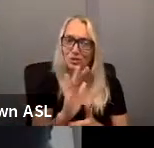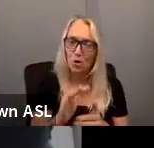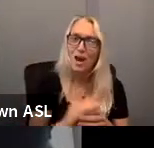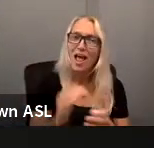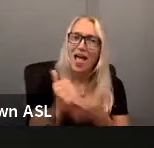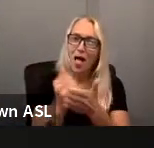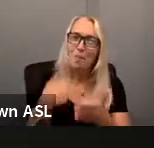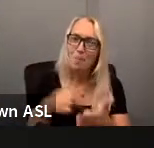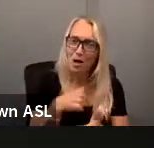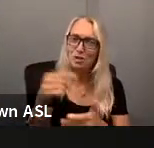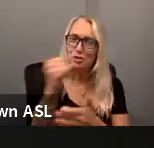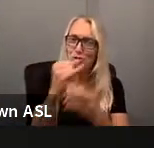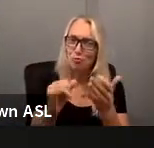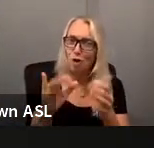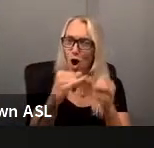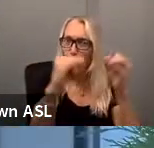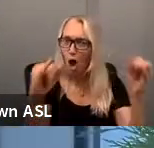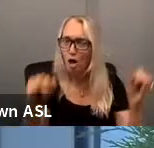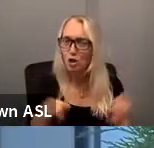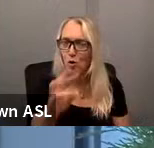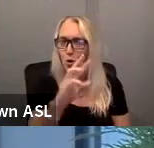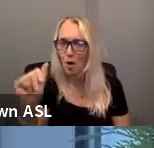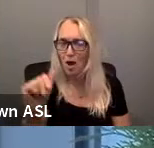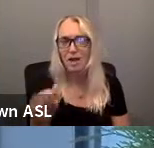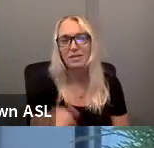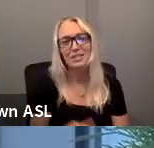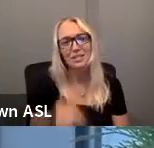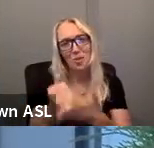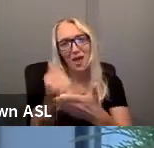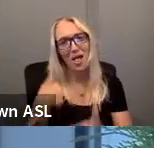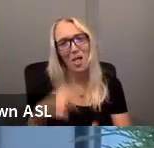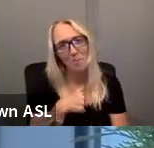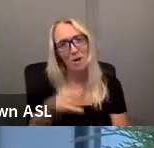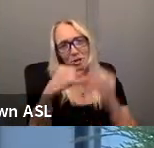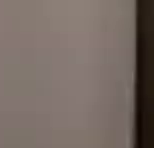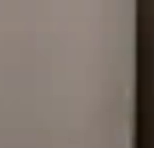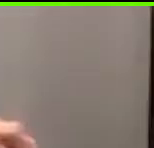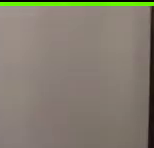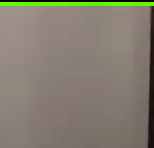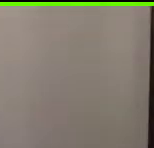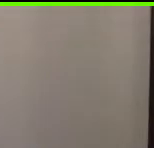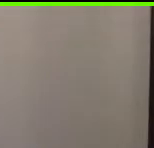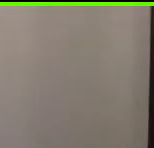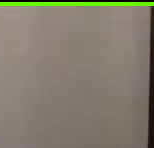our WA. Come help us draw your WA. So please help us draw your WA.